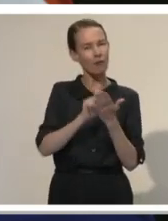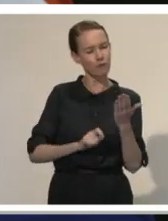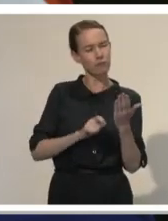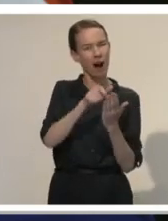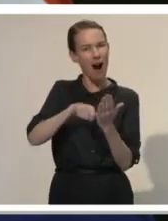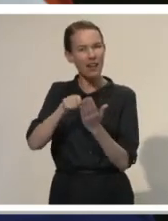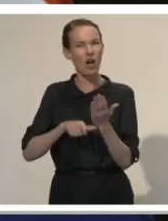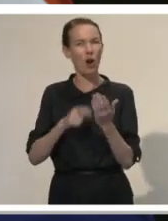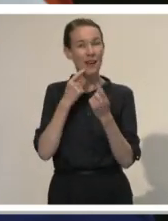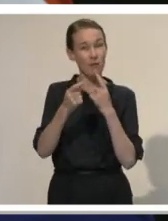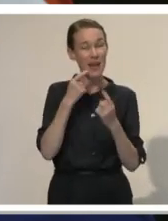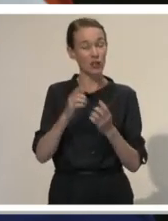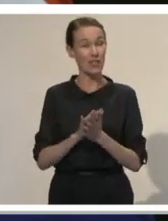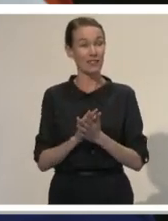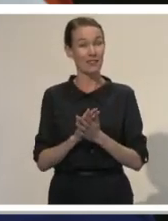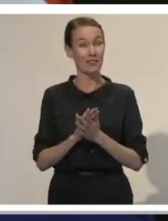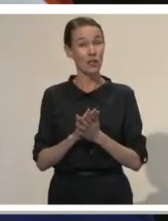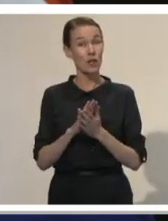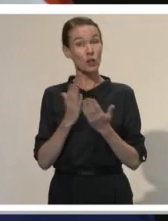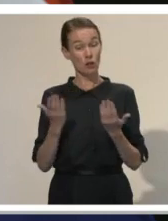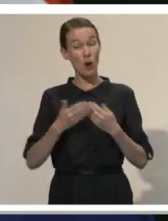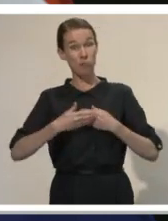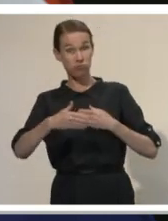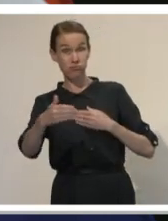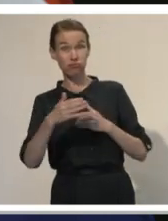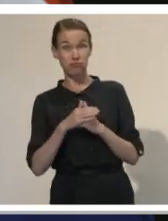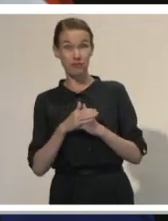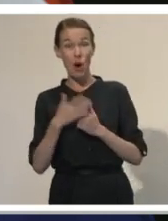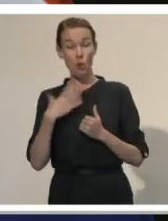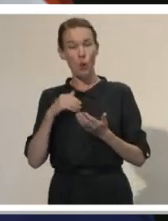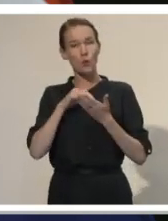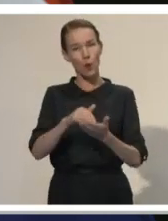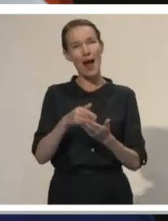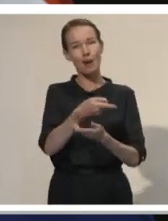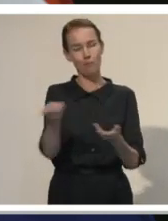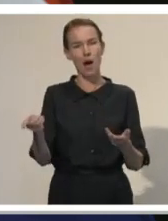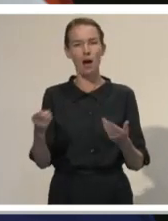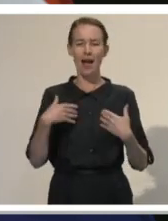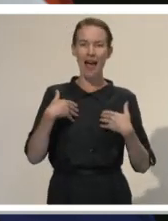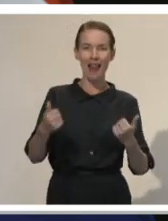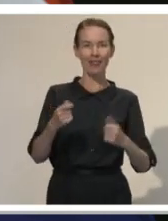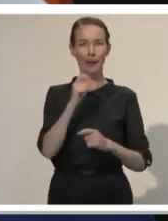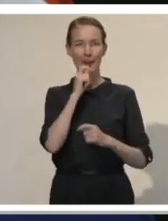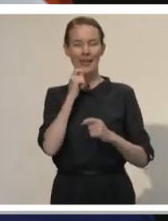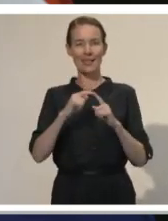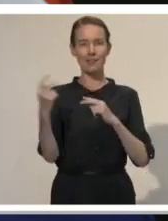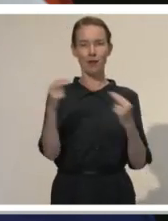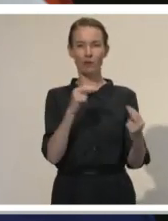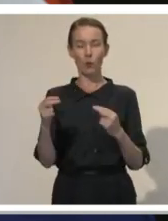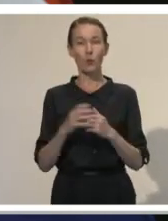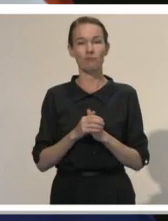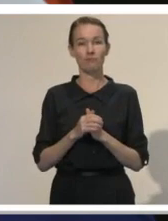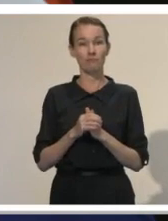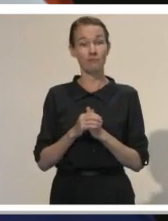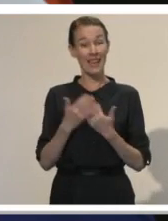are struggling to provide. So if there's some way that we can do that through beefing up what is the local democracy